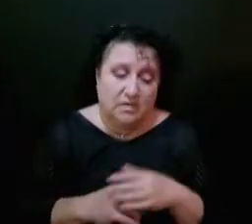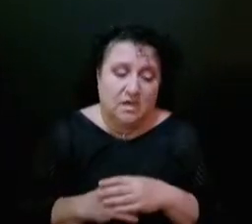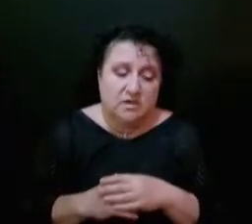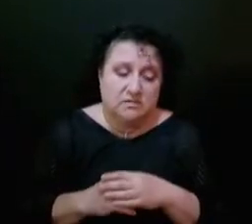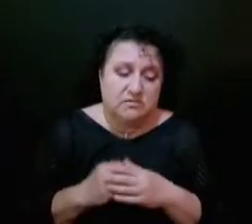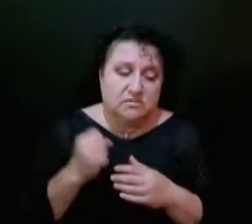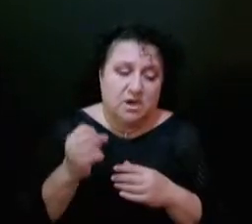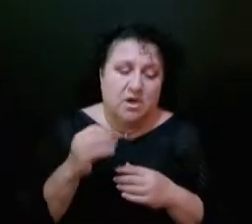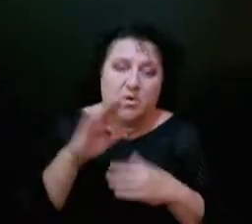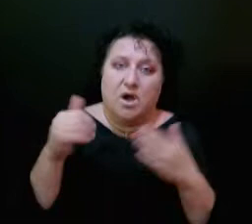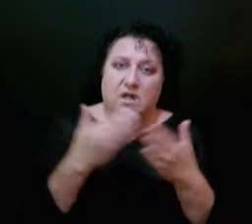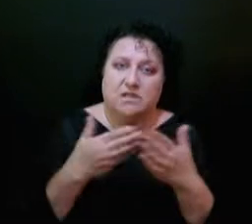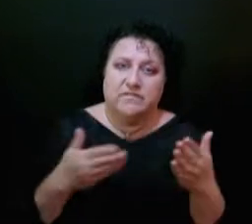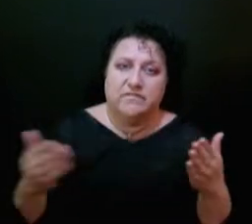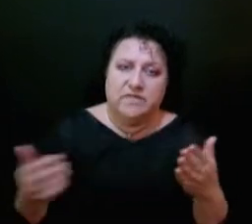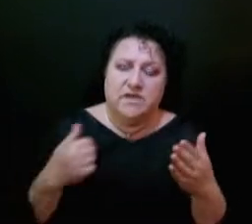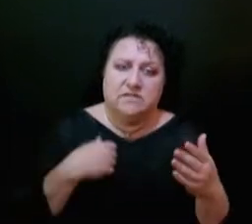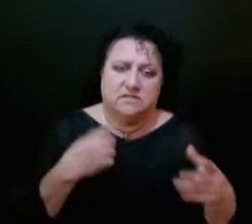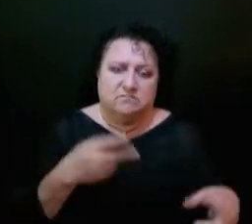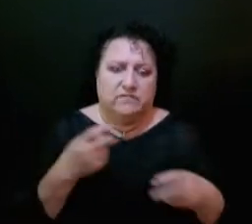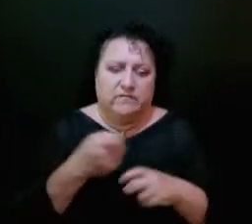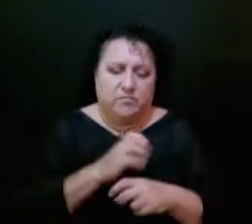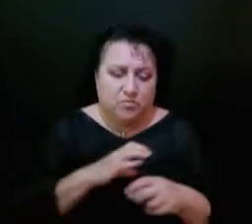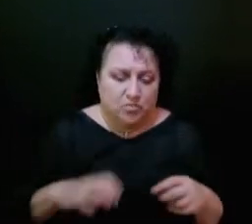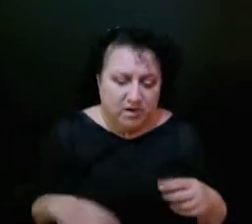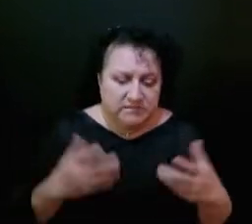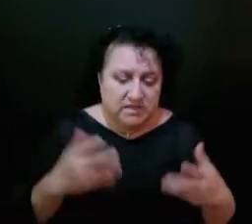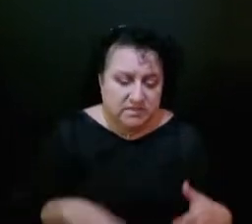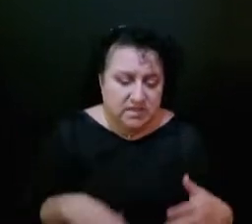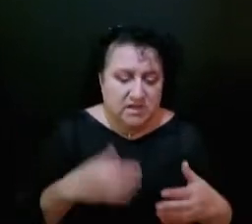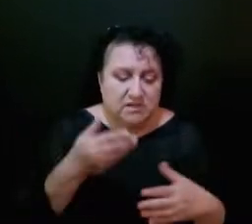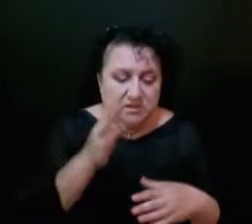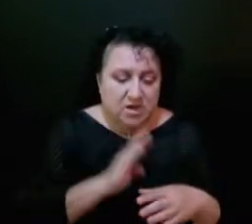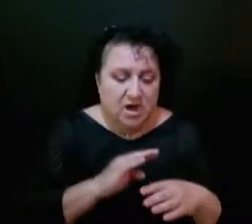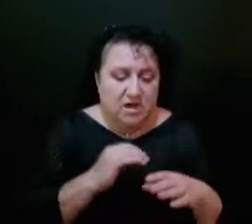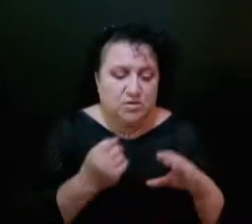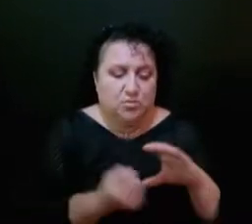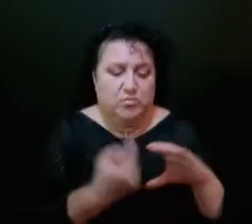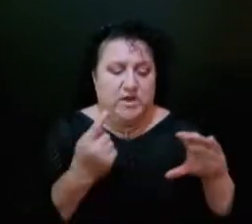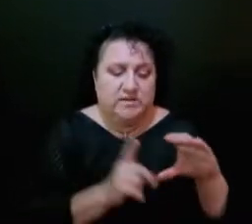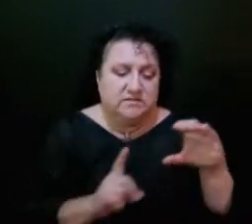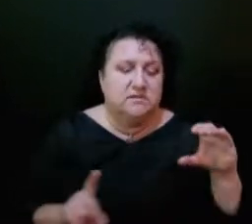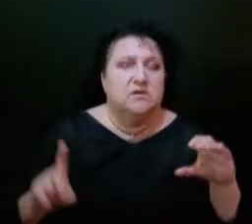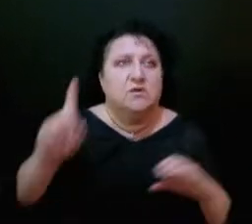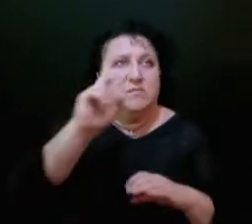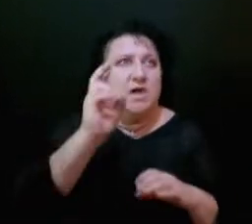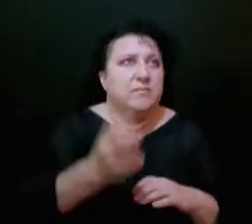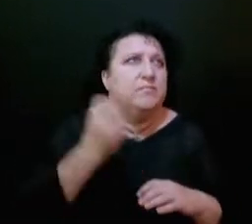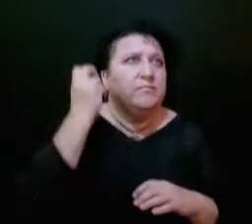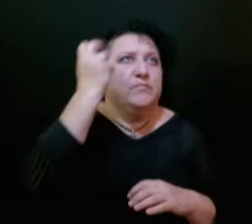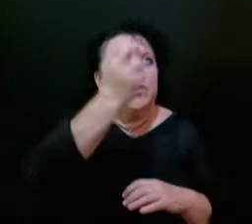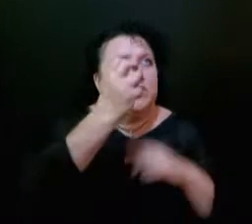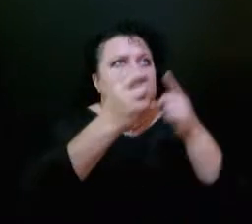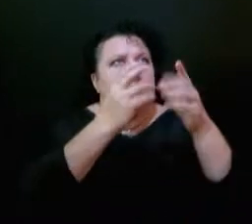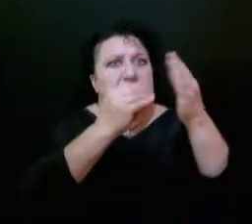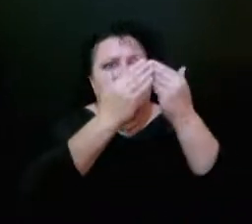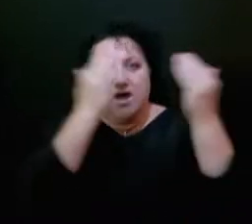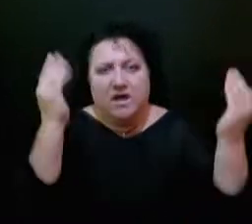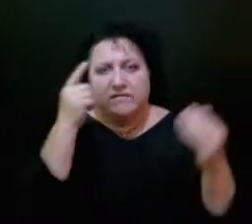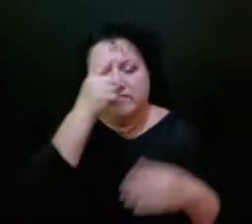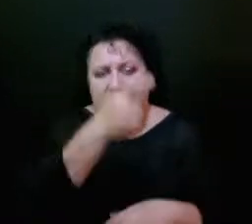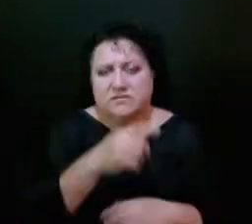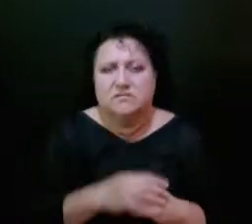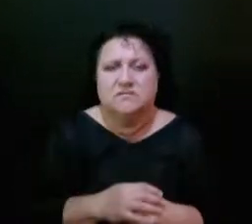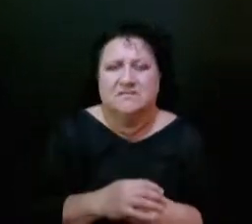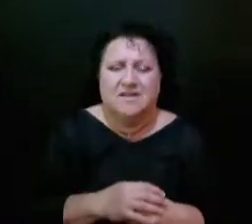from Christ. God raised him from death and set him on a throne in deep heaven. This is not saying that